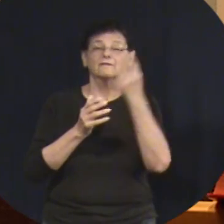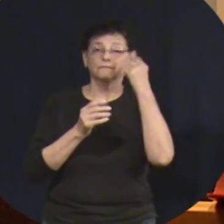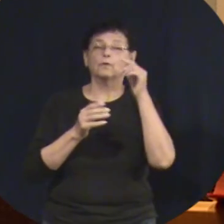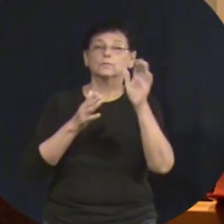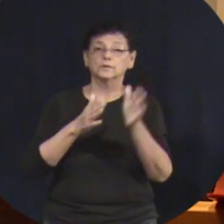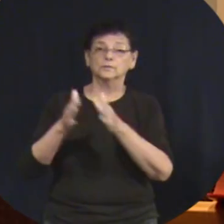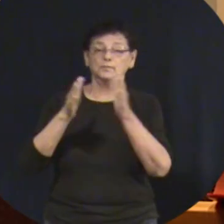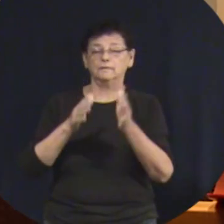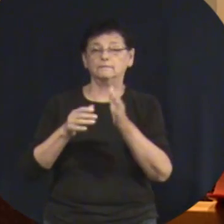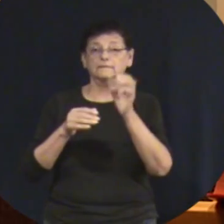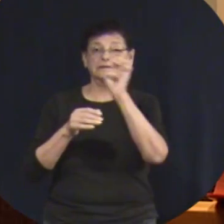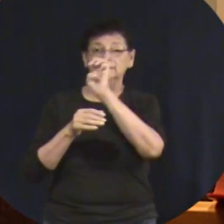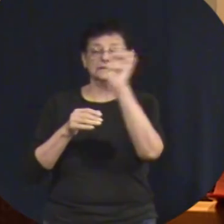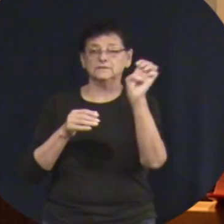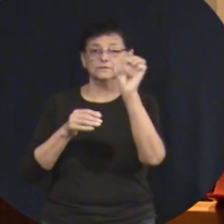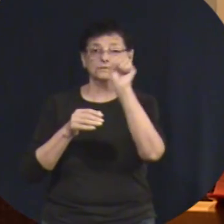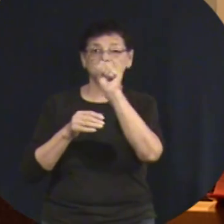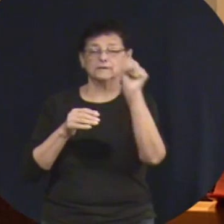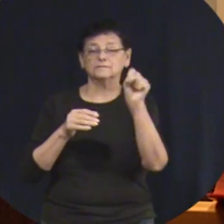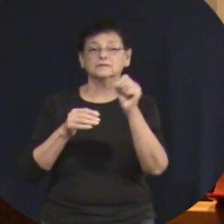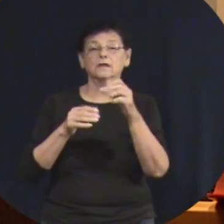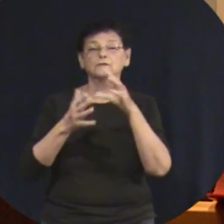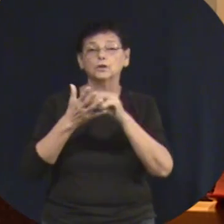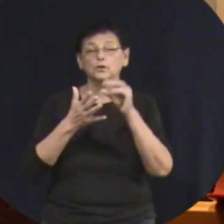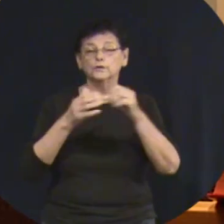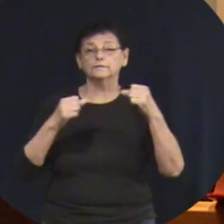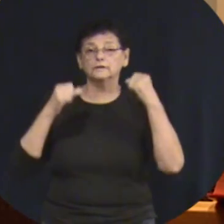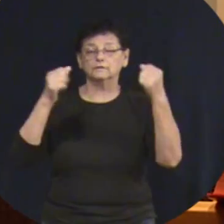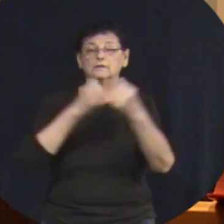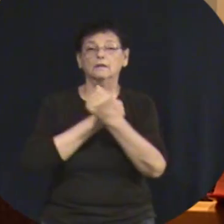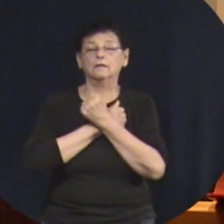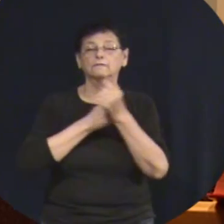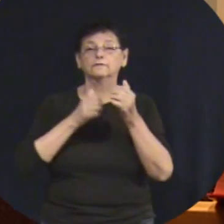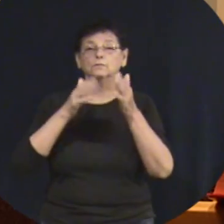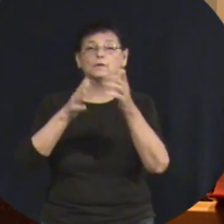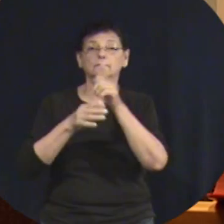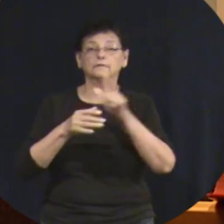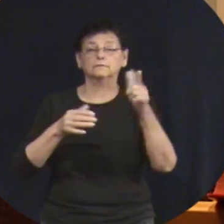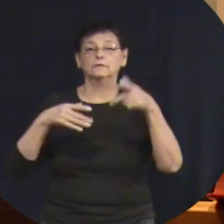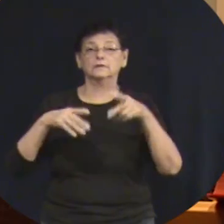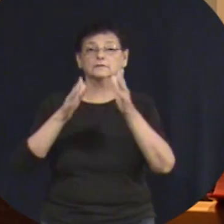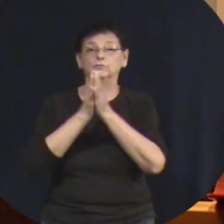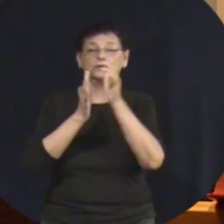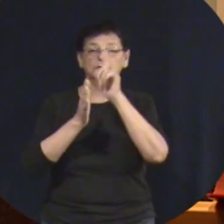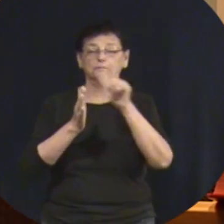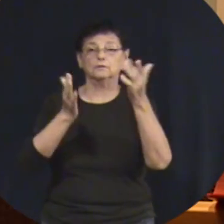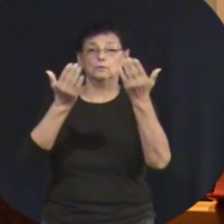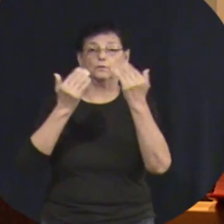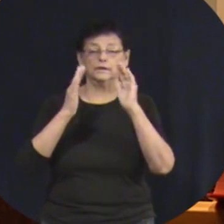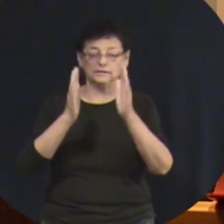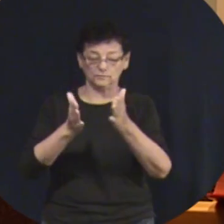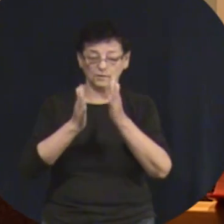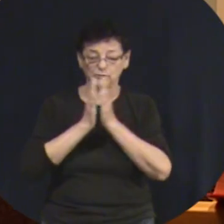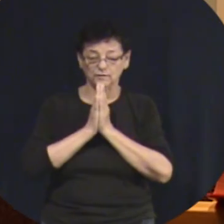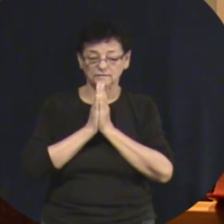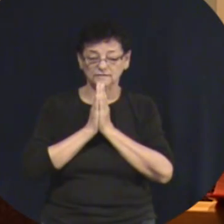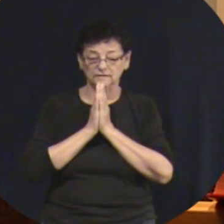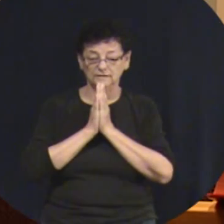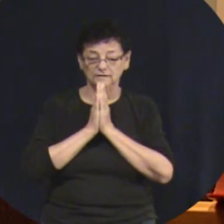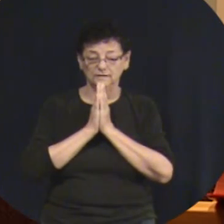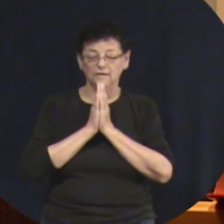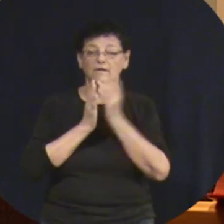for those preparing for the Easter sacraments as they learn the healing and loving ways of the Lord, let us pray to the Lord. Lord, hear